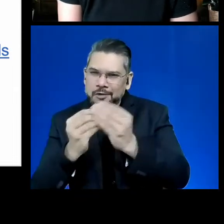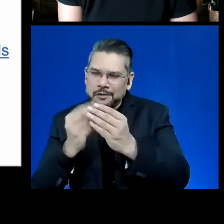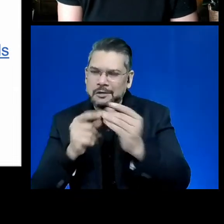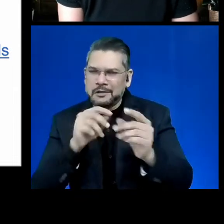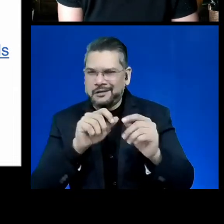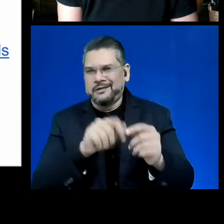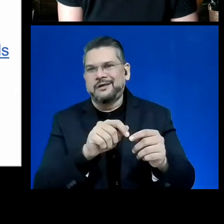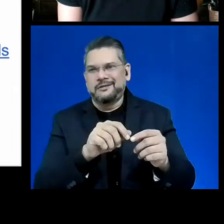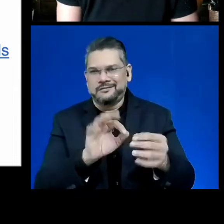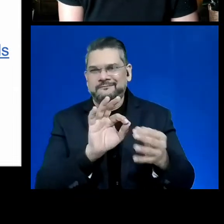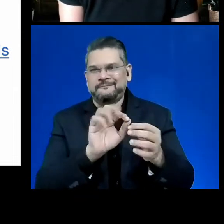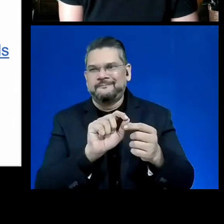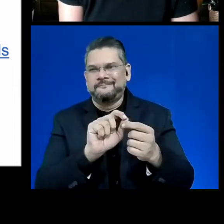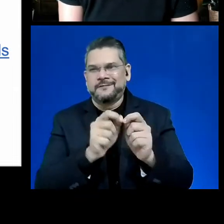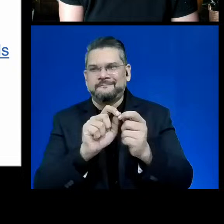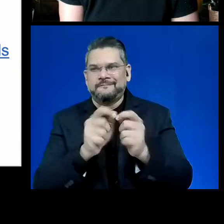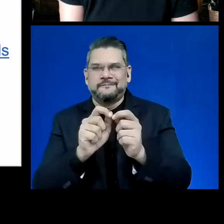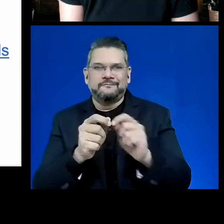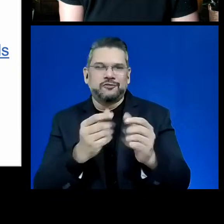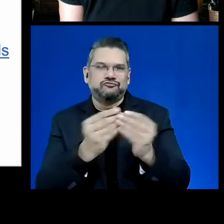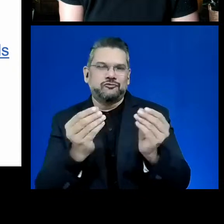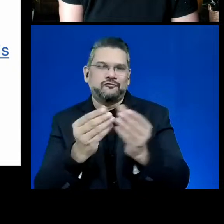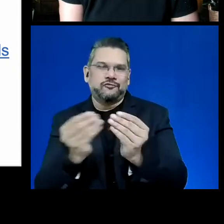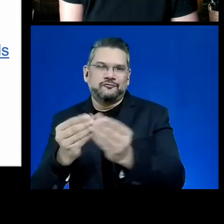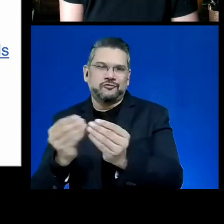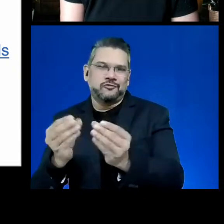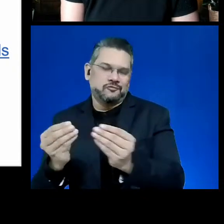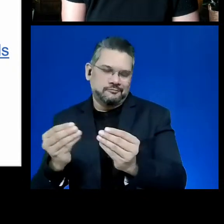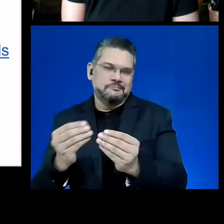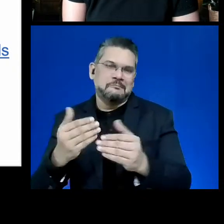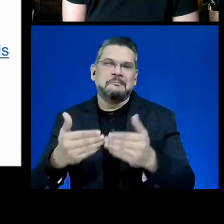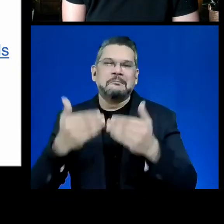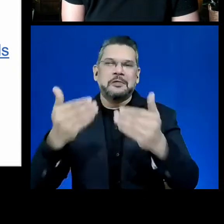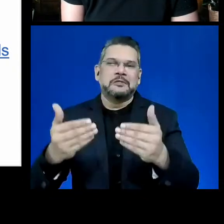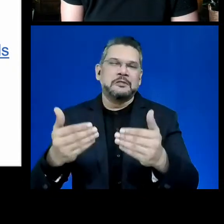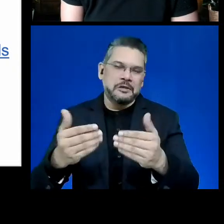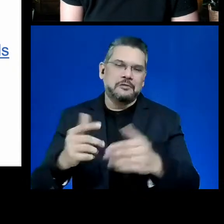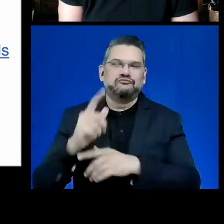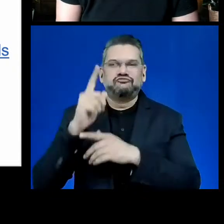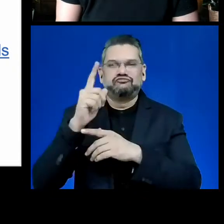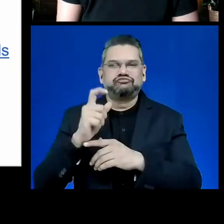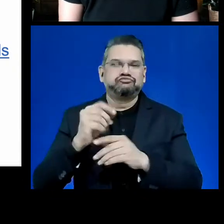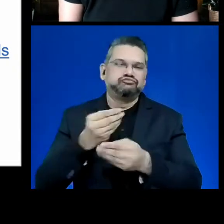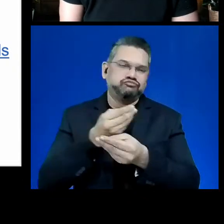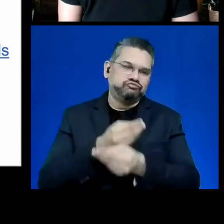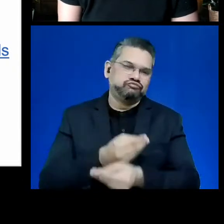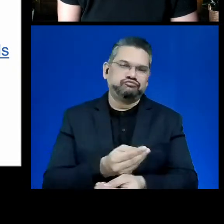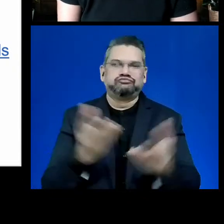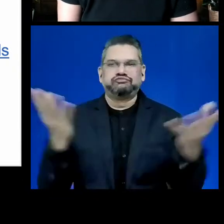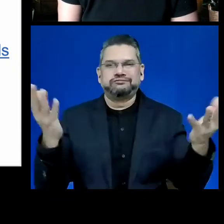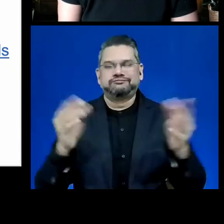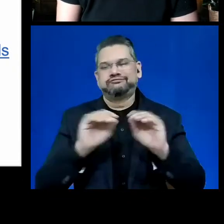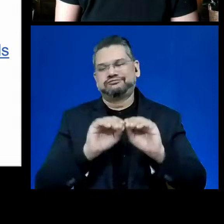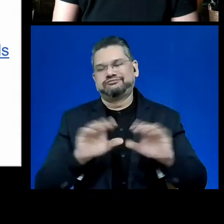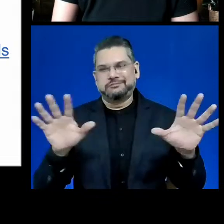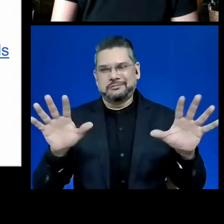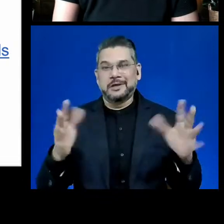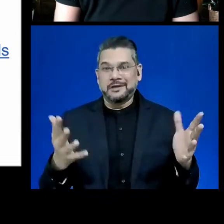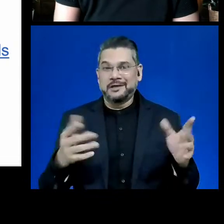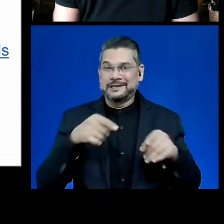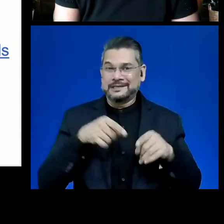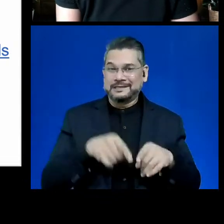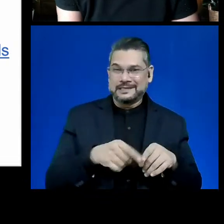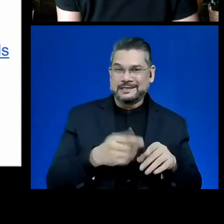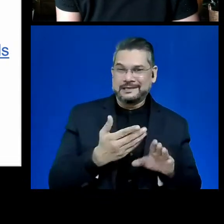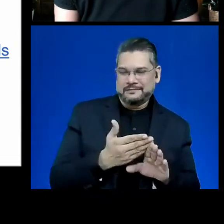always talk about how important it is to infuse accessibility into everything we do foundationally so that it's not becoming something we just